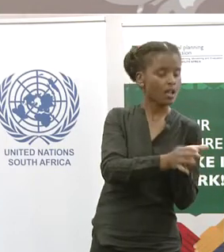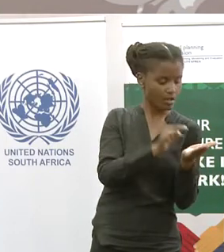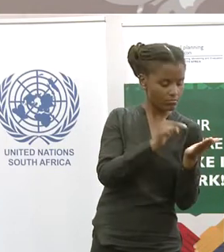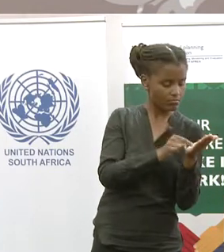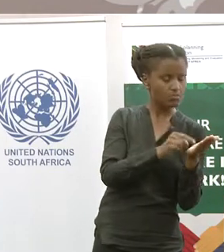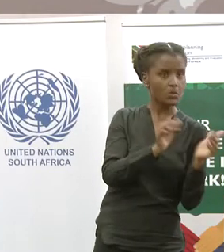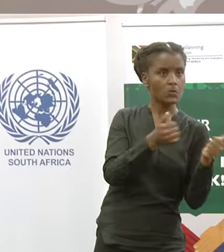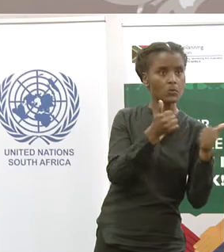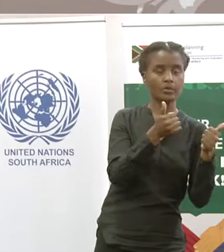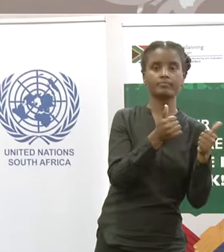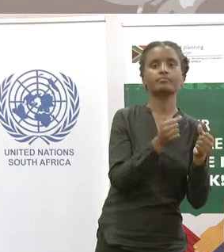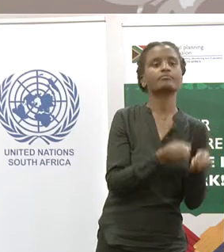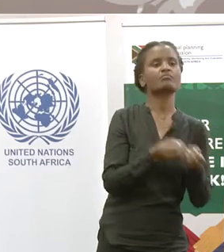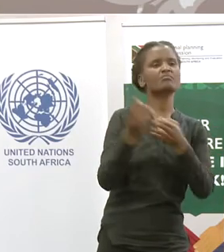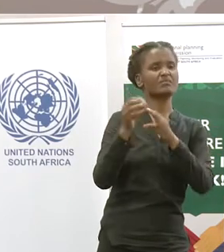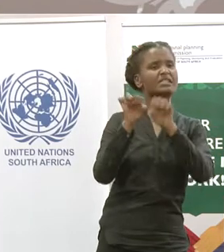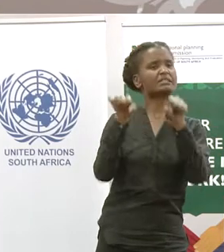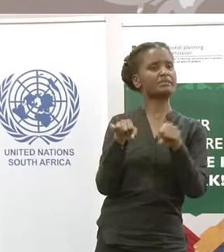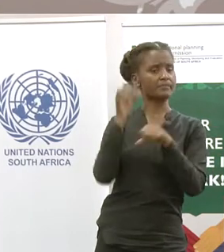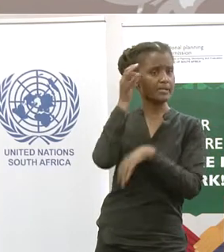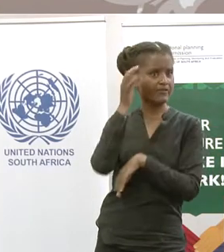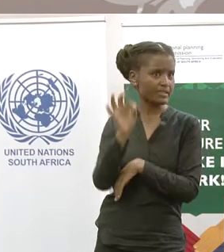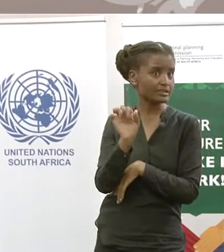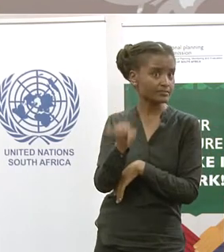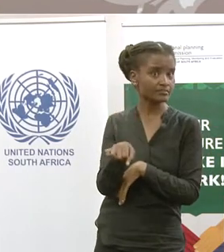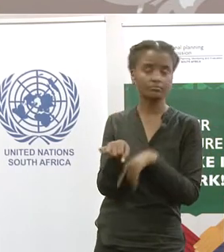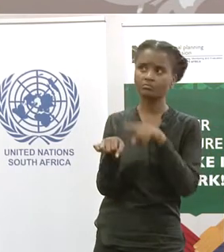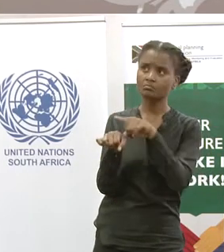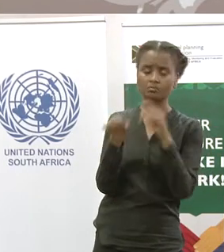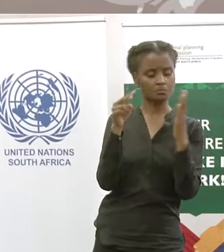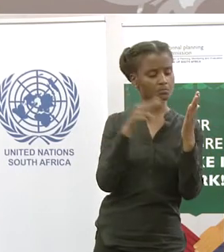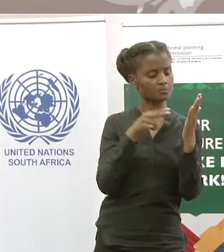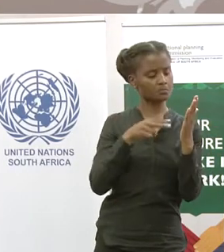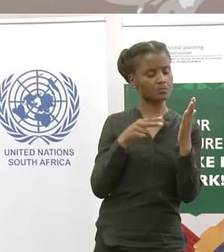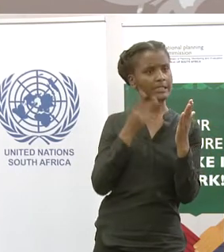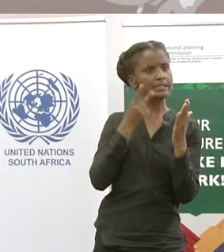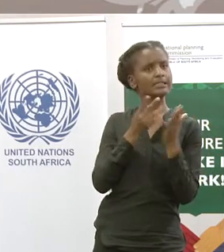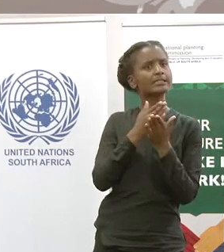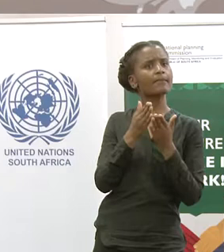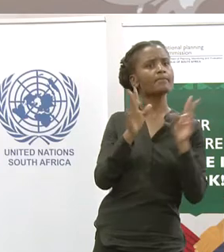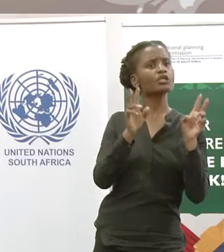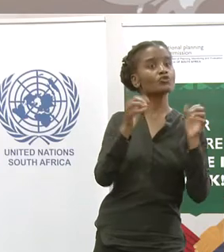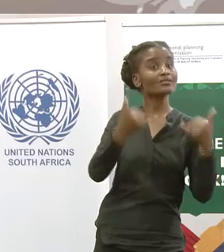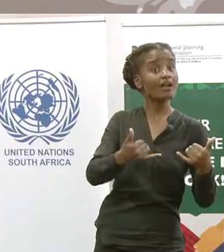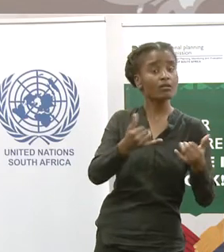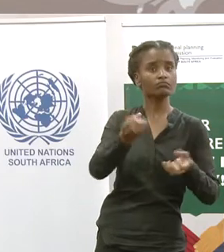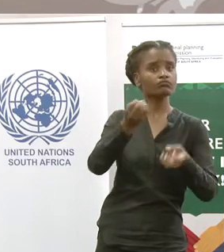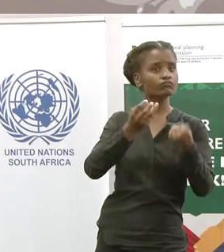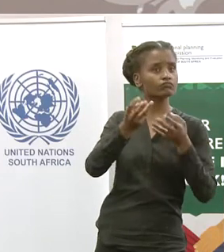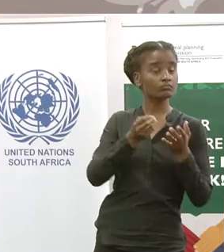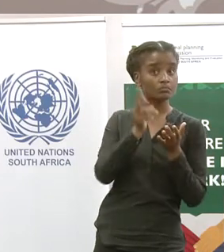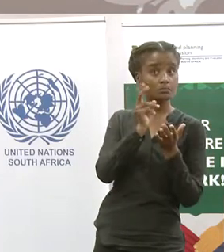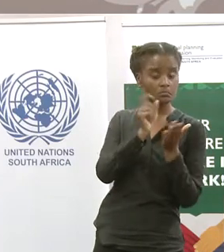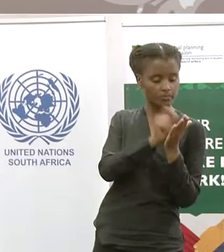of government in order to try and influence from a policy point of view and some of the issues that have come out of this session. So I'm trying to